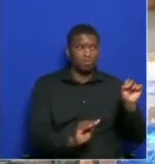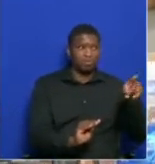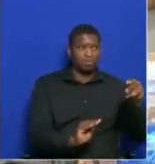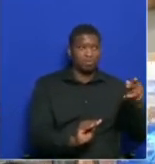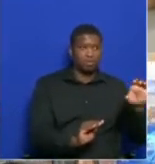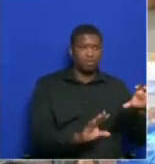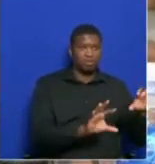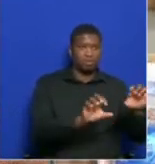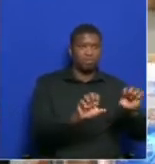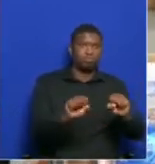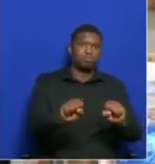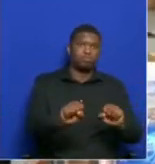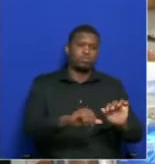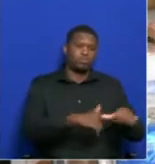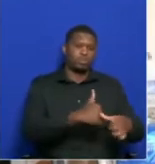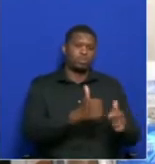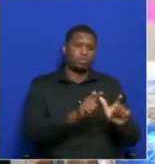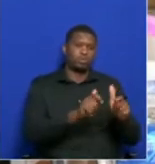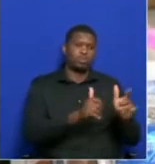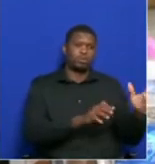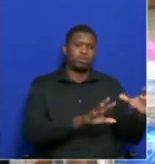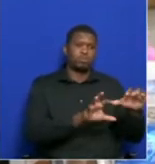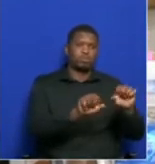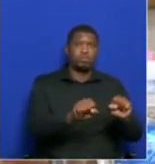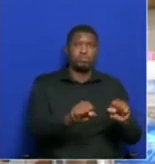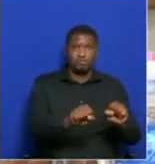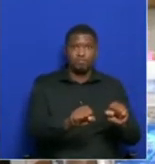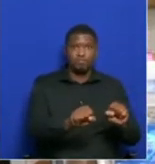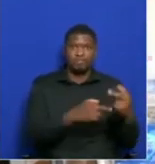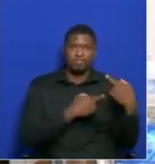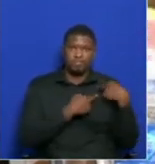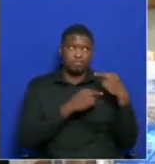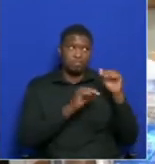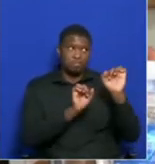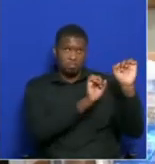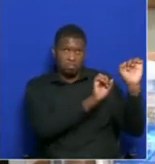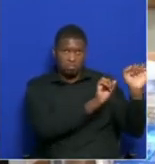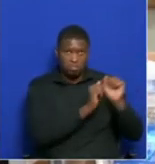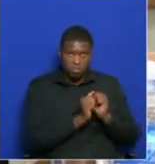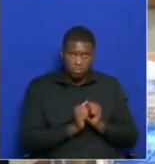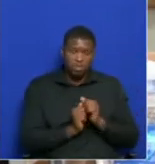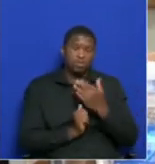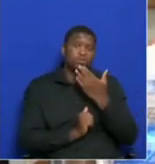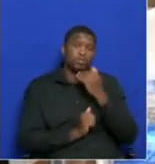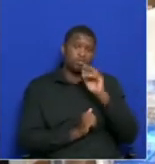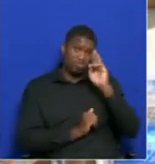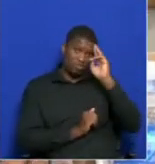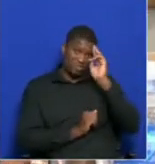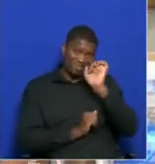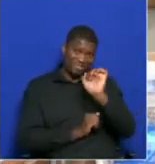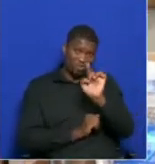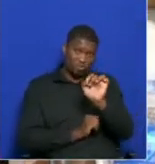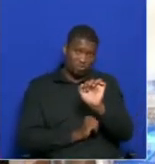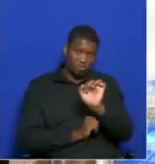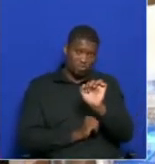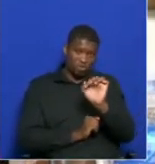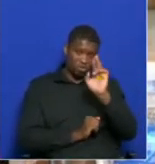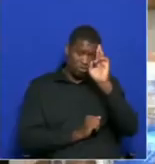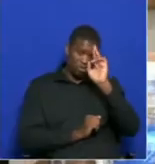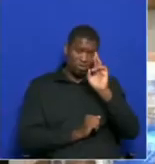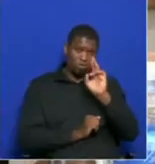Spies becomes responsible for that. So keep that in mind when you answer my question. Okay. On the 12th